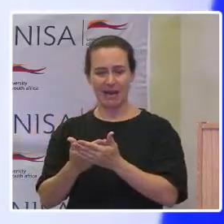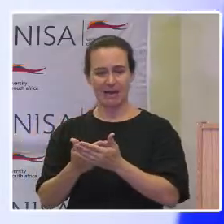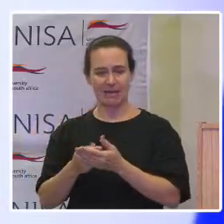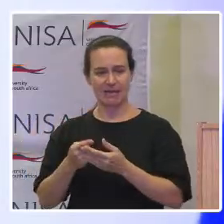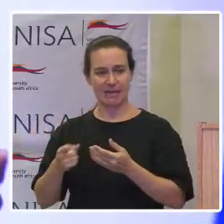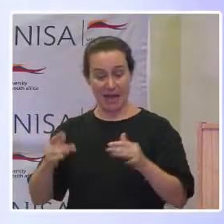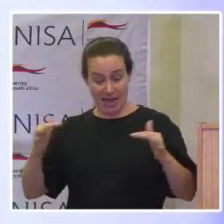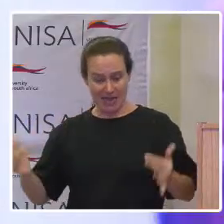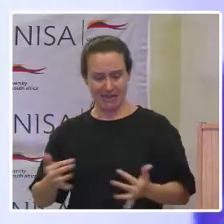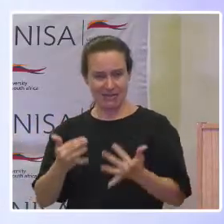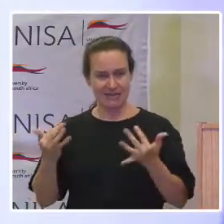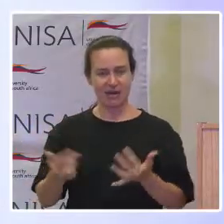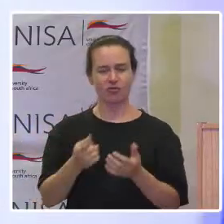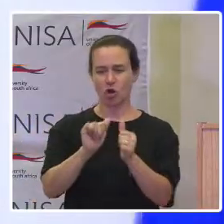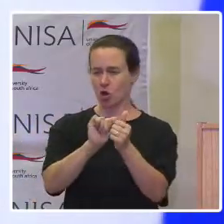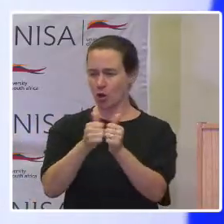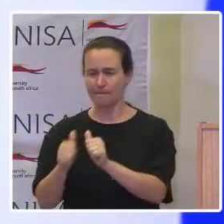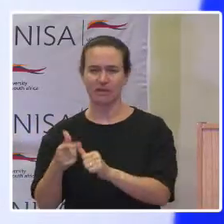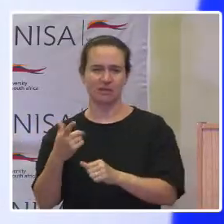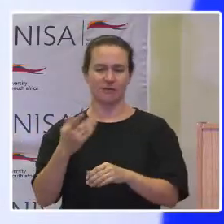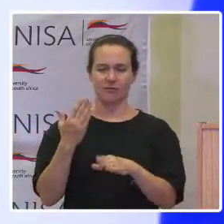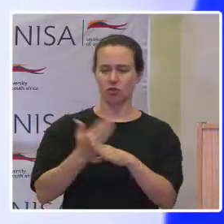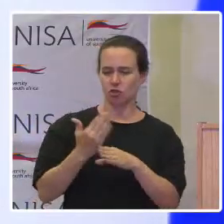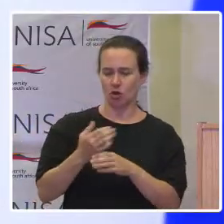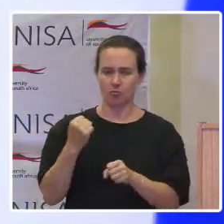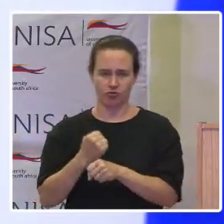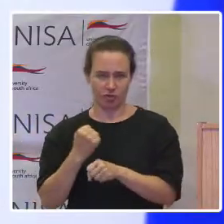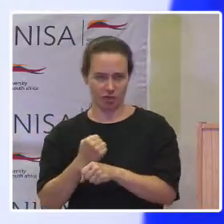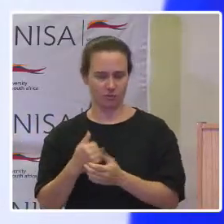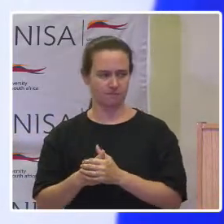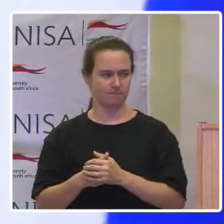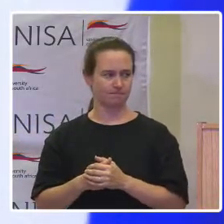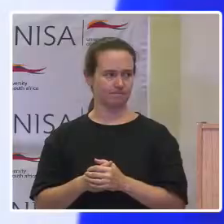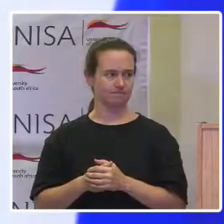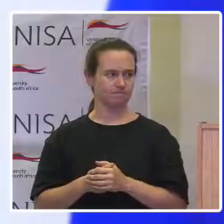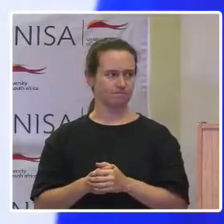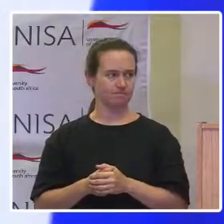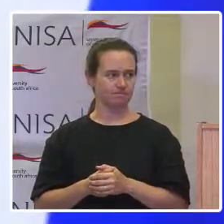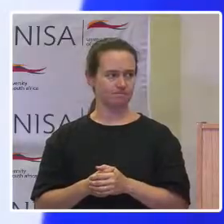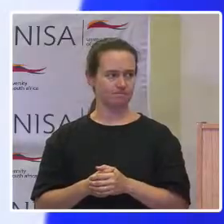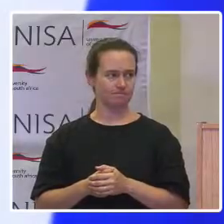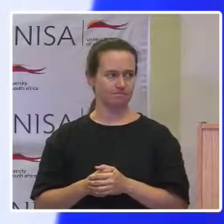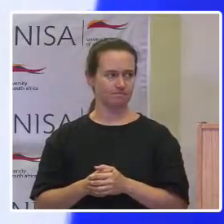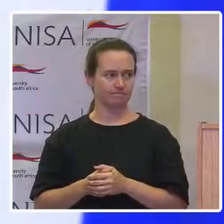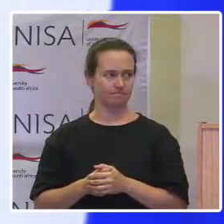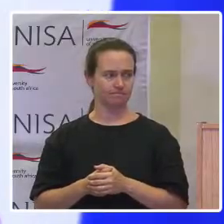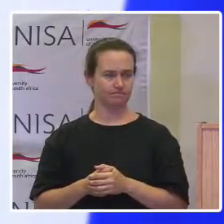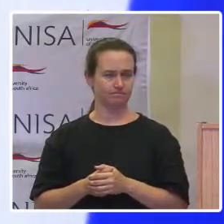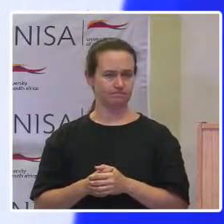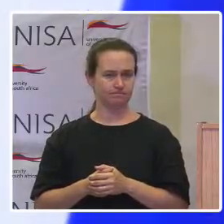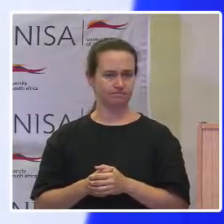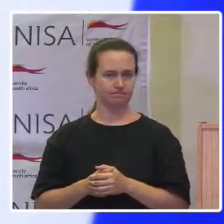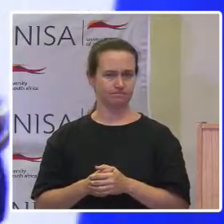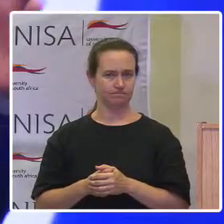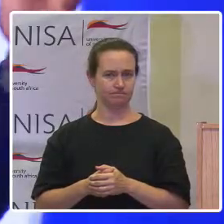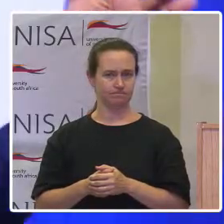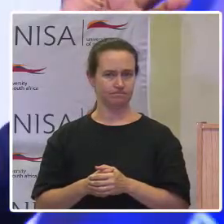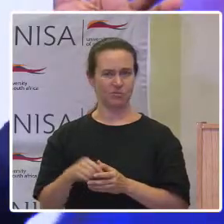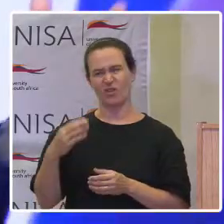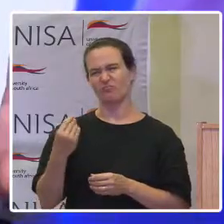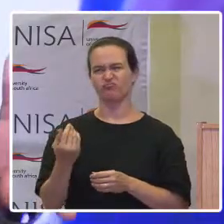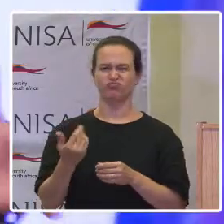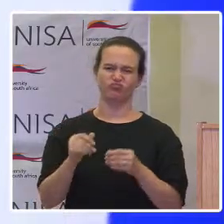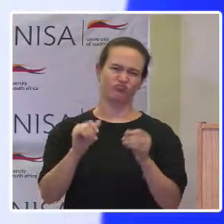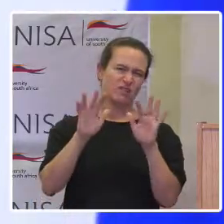competitiveness, the exports and job creation, right? Because when you have got 10,